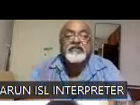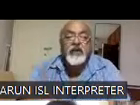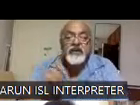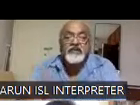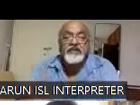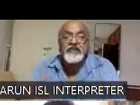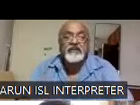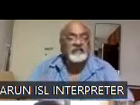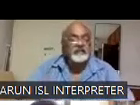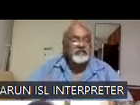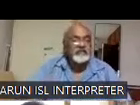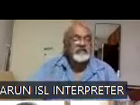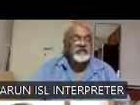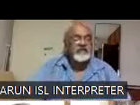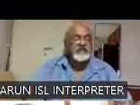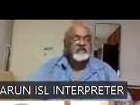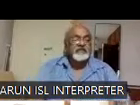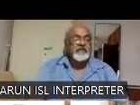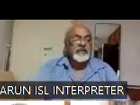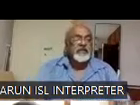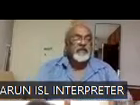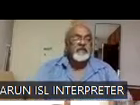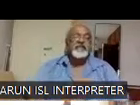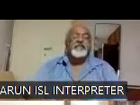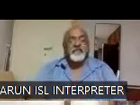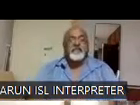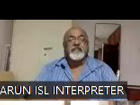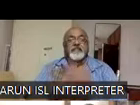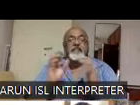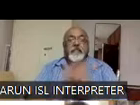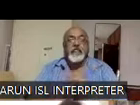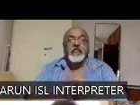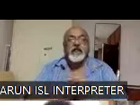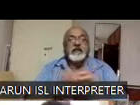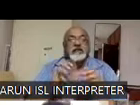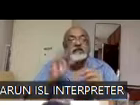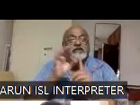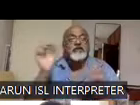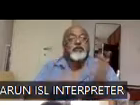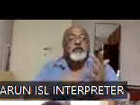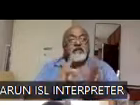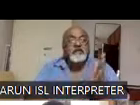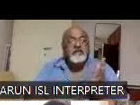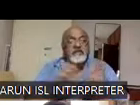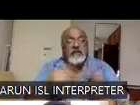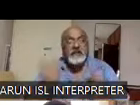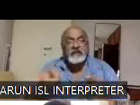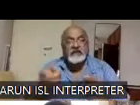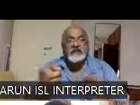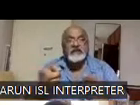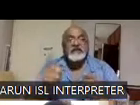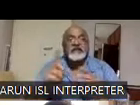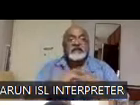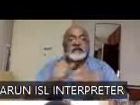autism. Autism. I'm coming down to her also. She's there. So this is Poonam Natarajan. Next to Poonam Natarajan